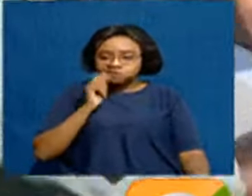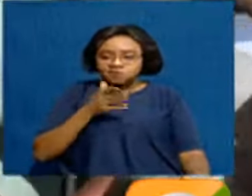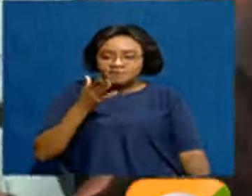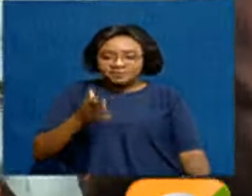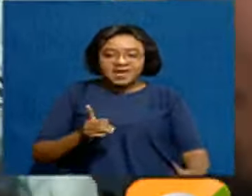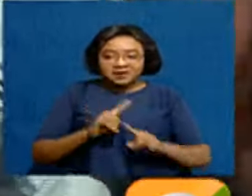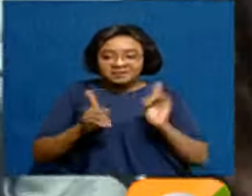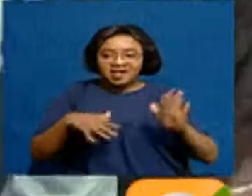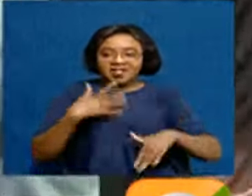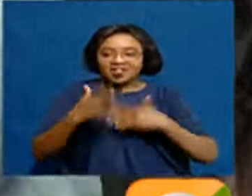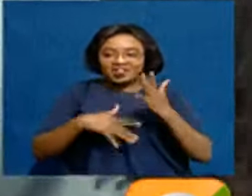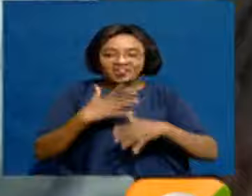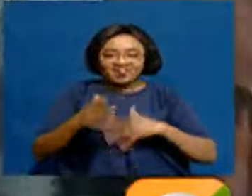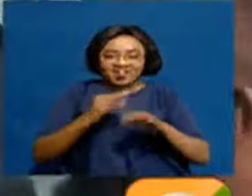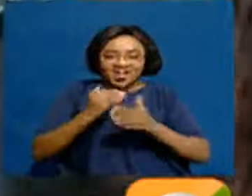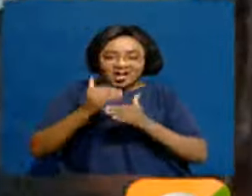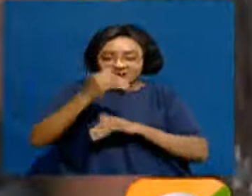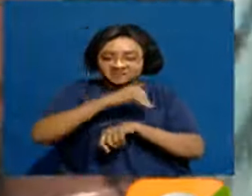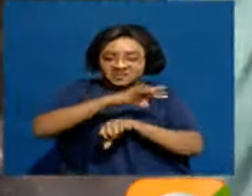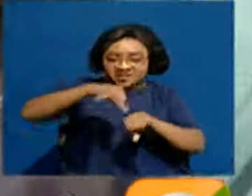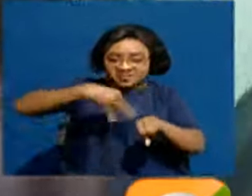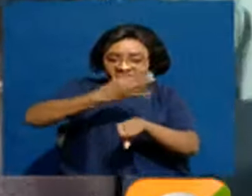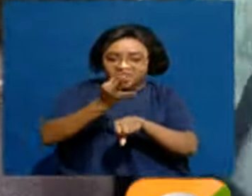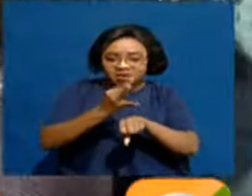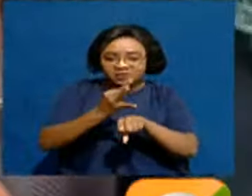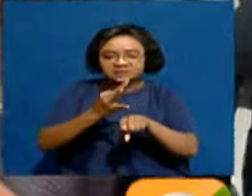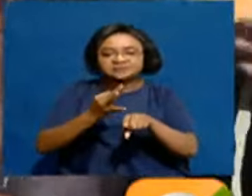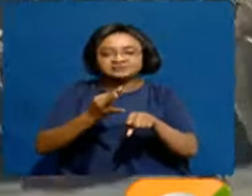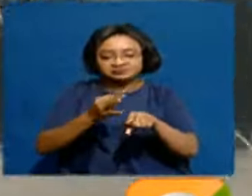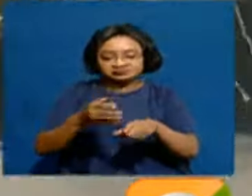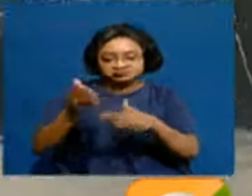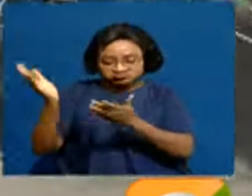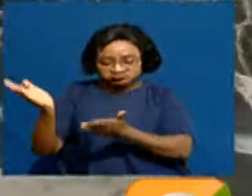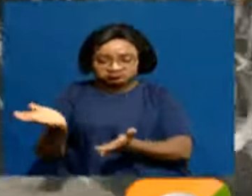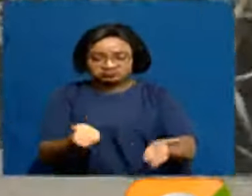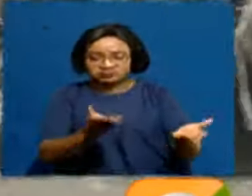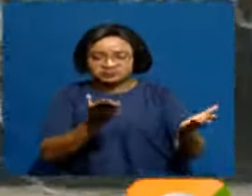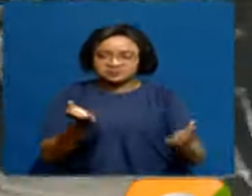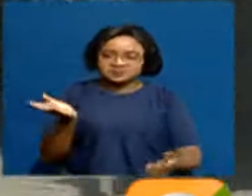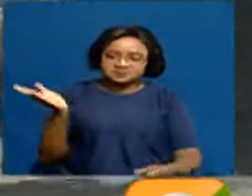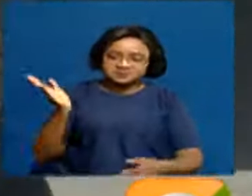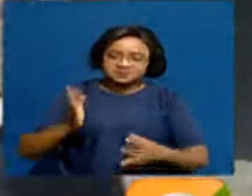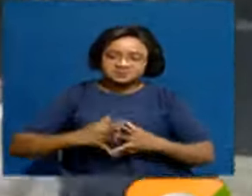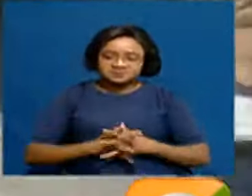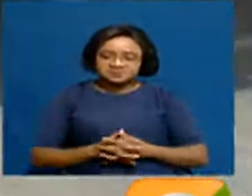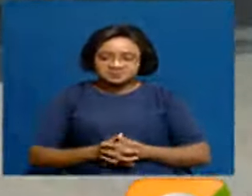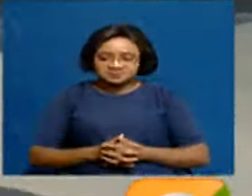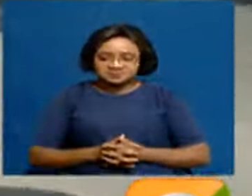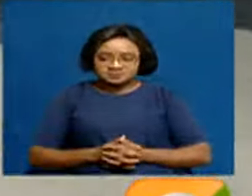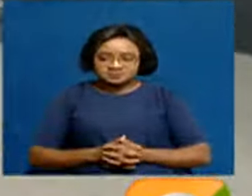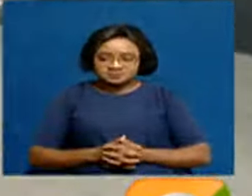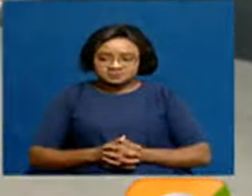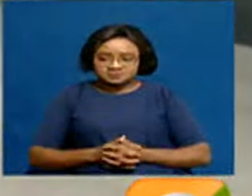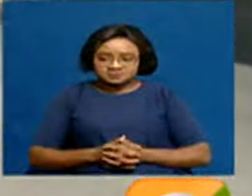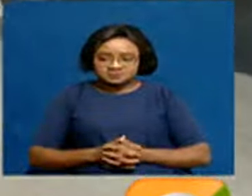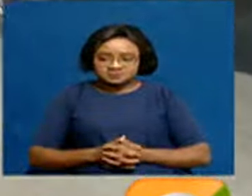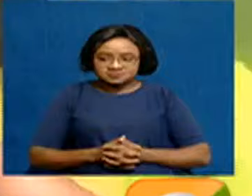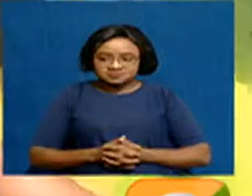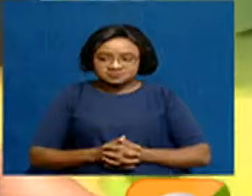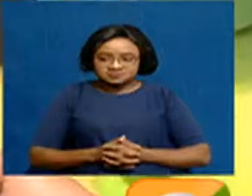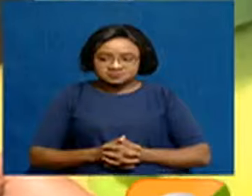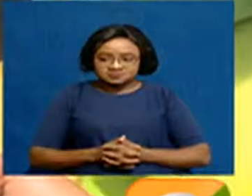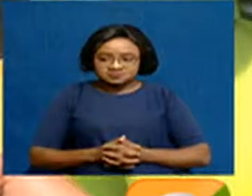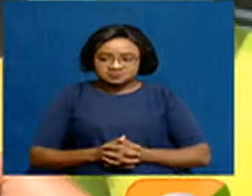finally yielded after 3 hours. And the convoy ferrying the stimulant snaked its way into the Congo ware